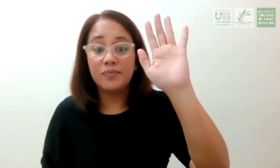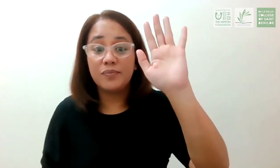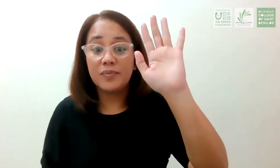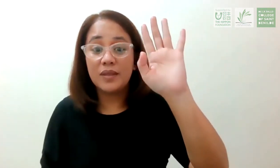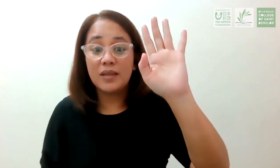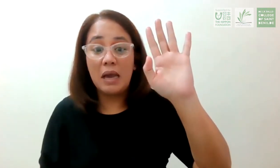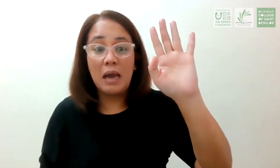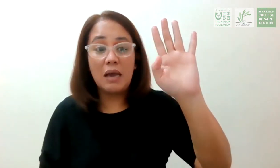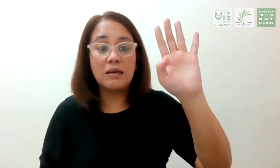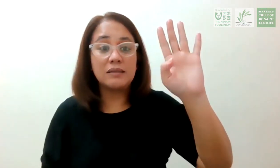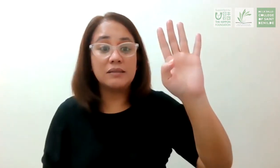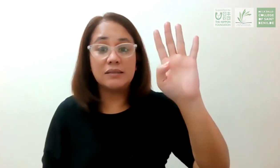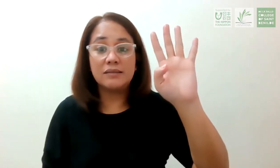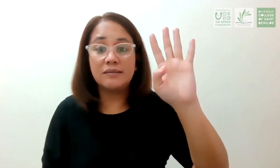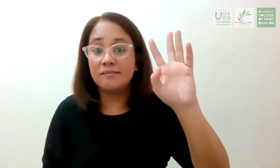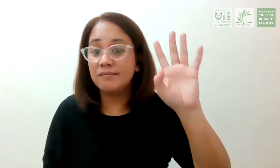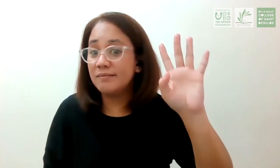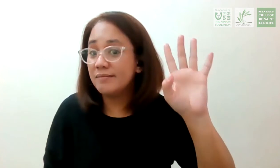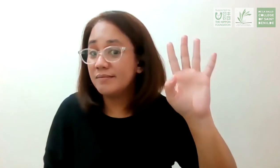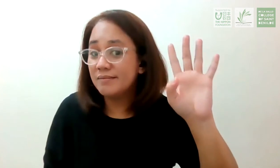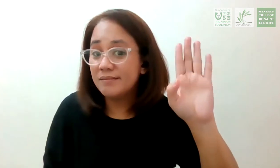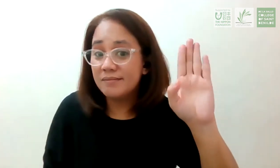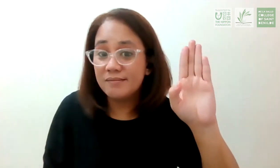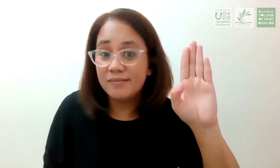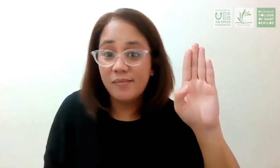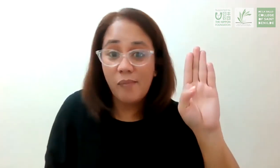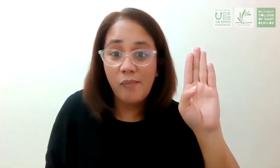Meng says C.